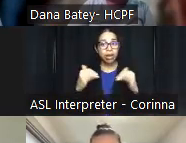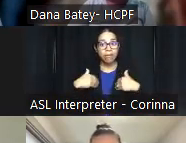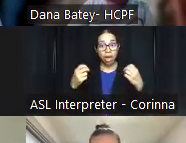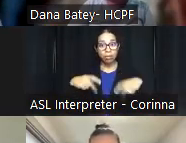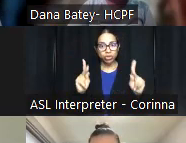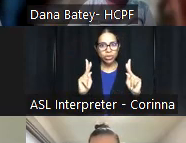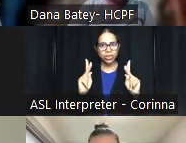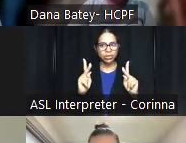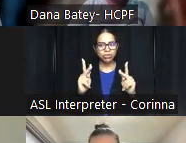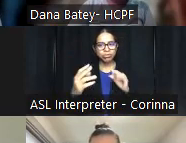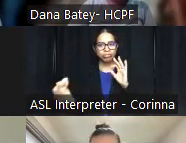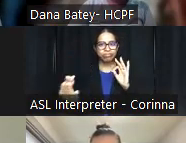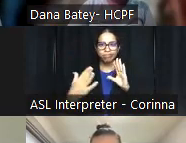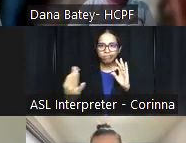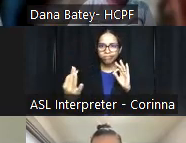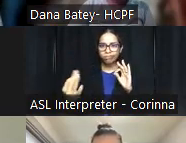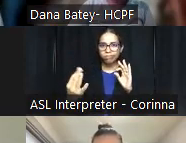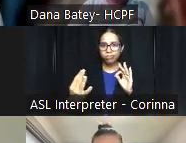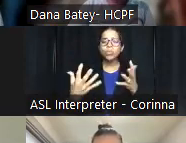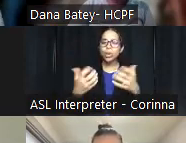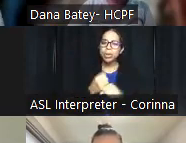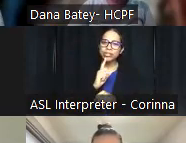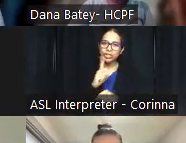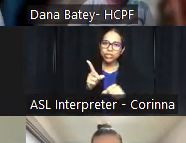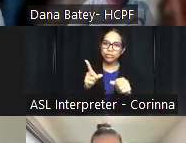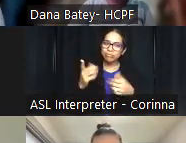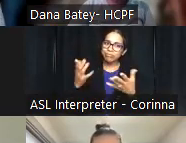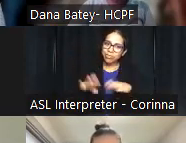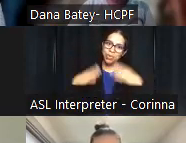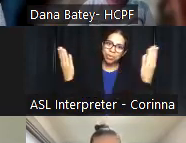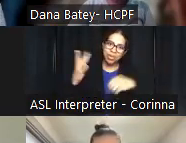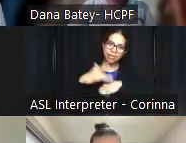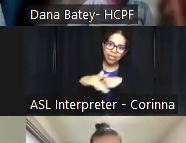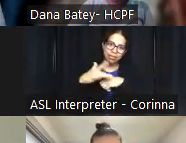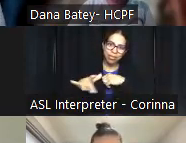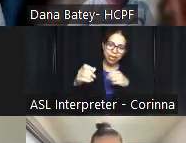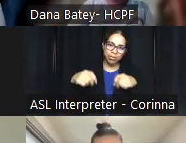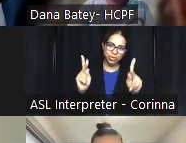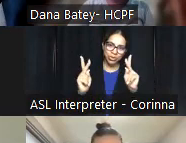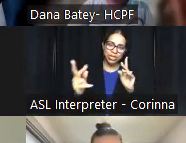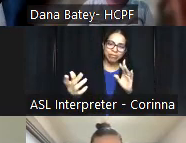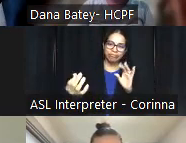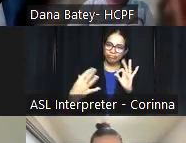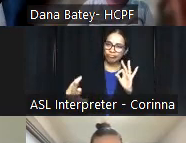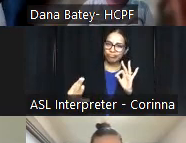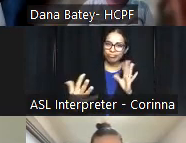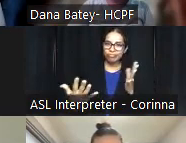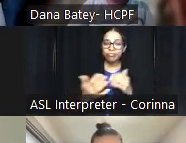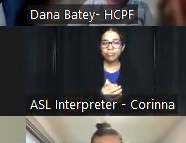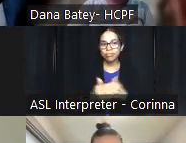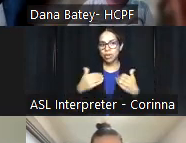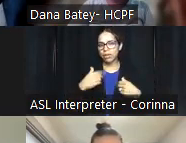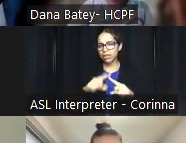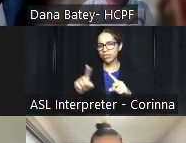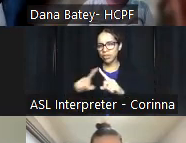and we just want to make sure that we give people that opportunity. So as mentioned, there are ways to provide feedback. So if you